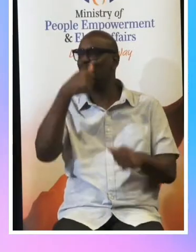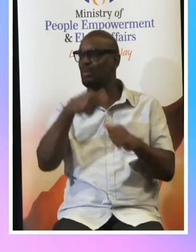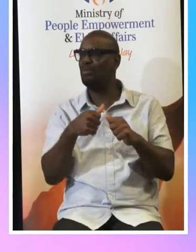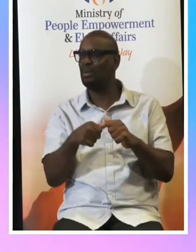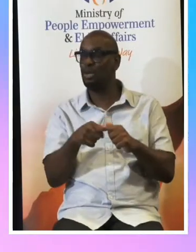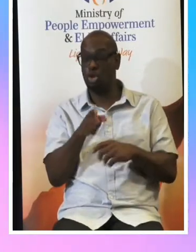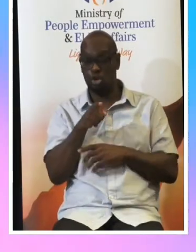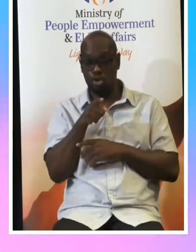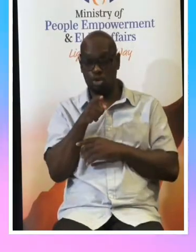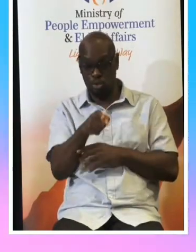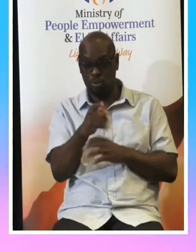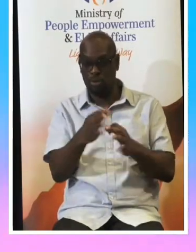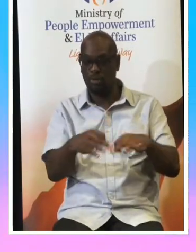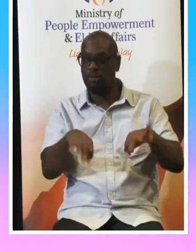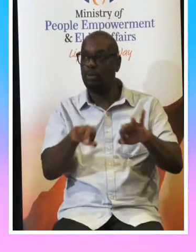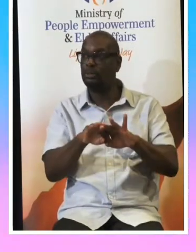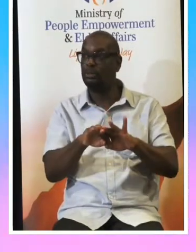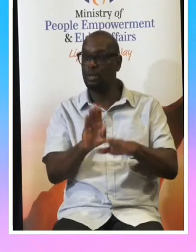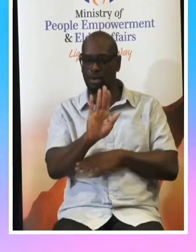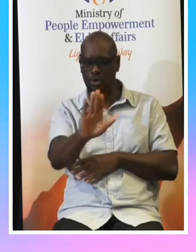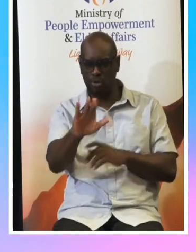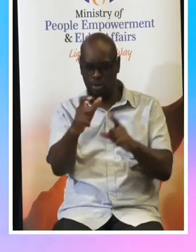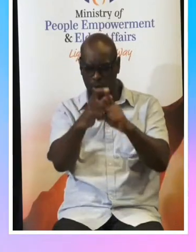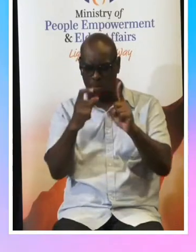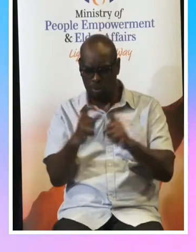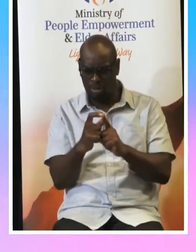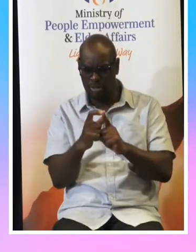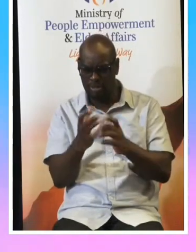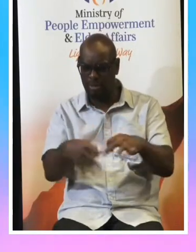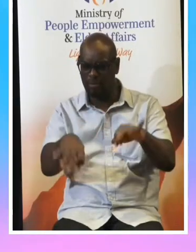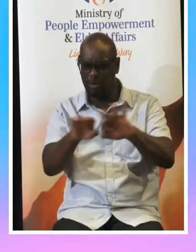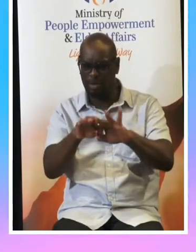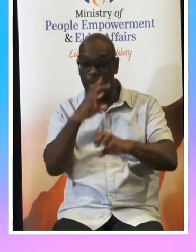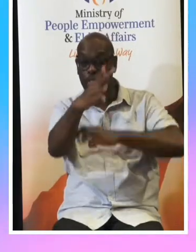words matter, and the world needs you."